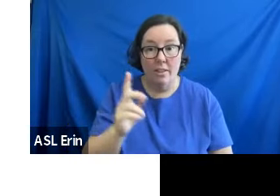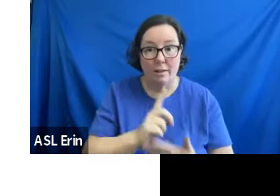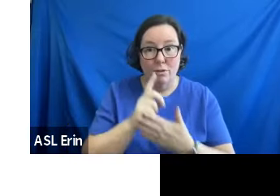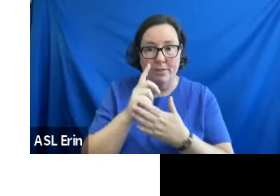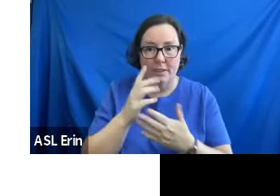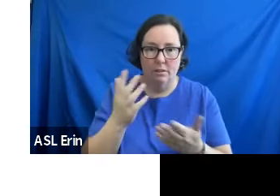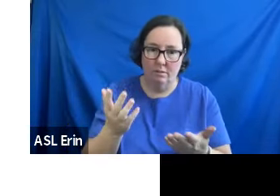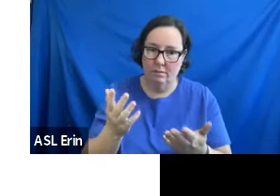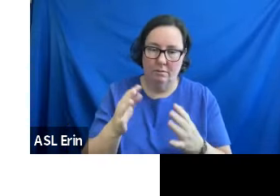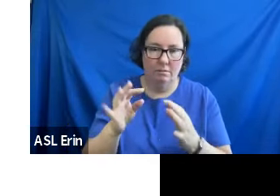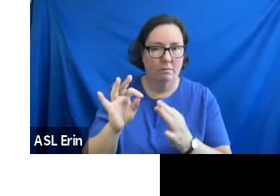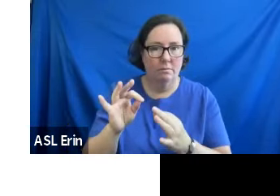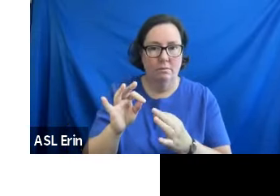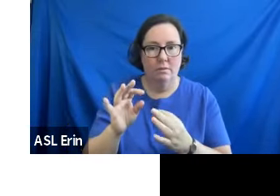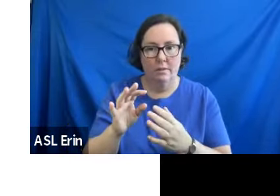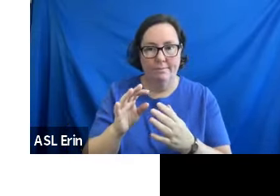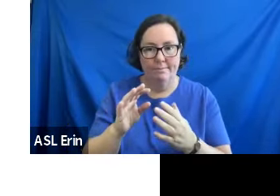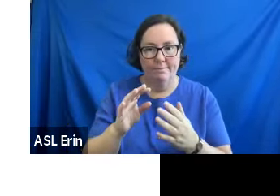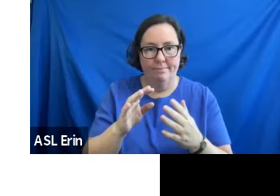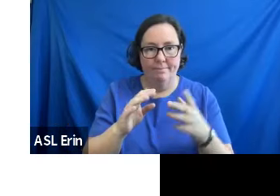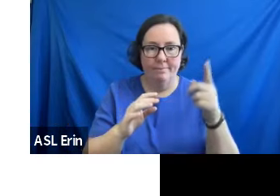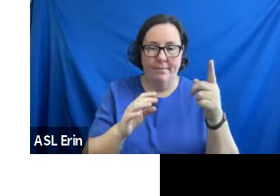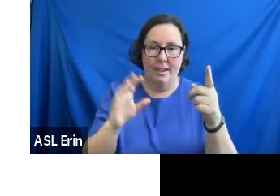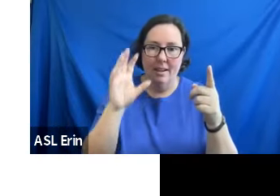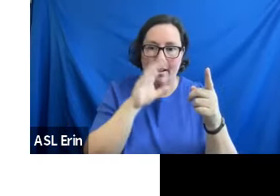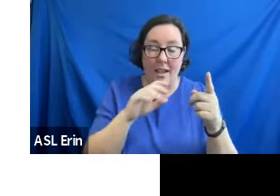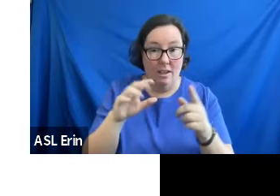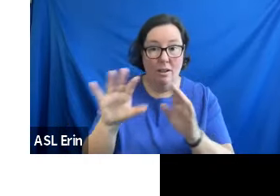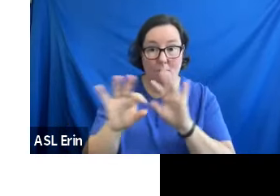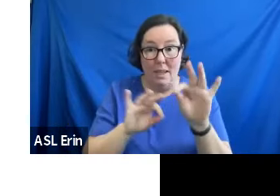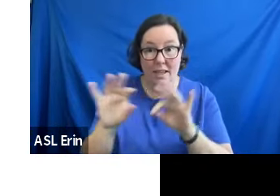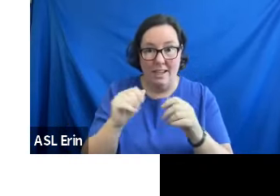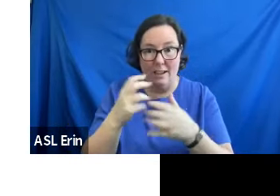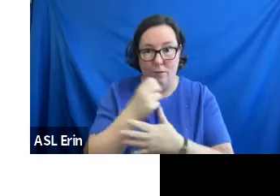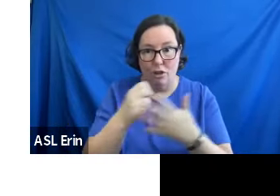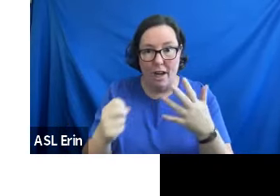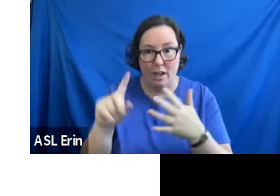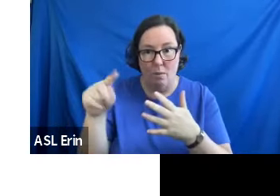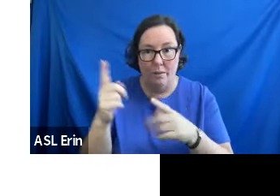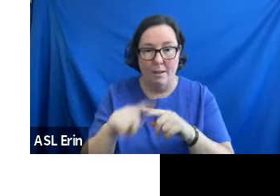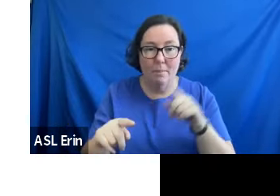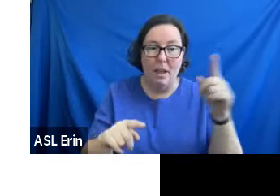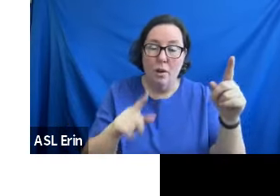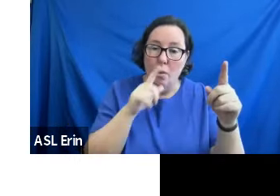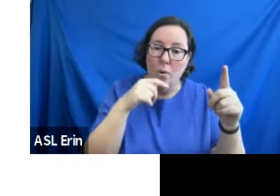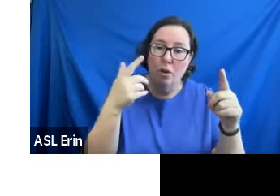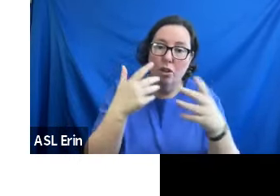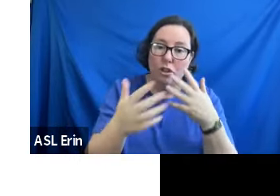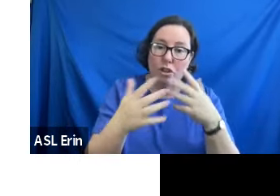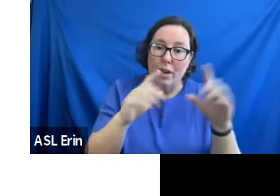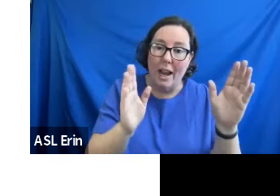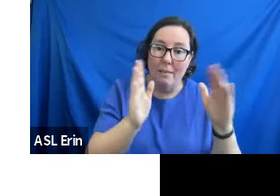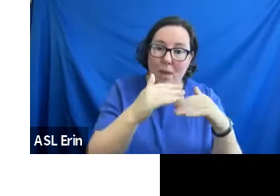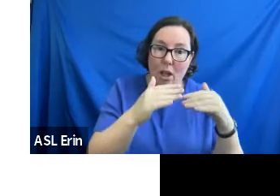is at the expense of the students in the gray shaded area who could do quite well, but if we